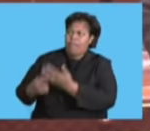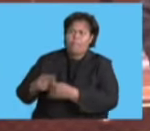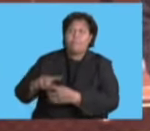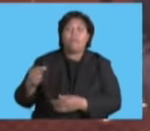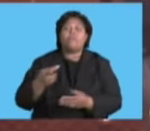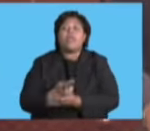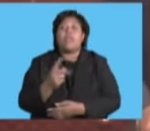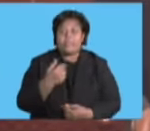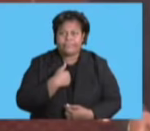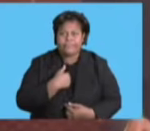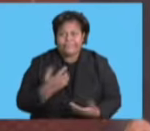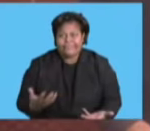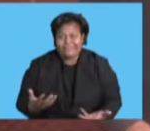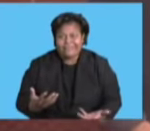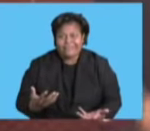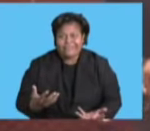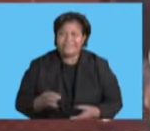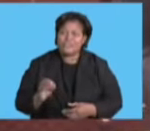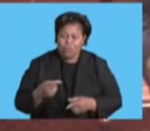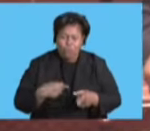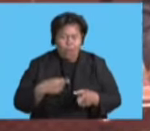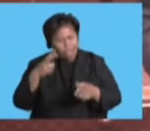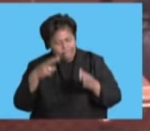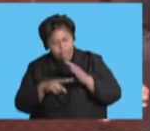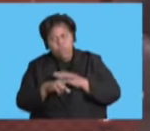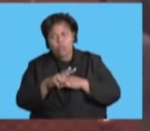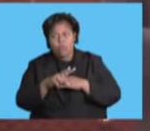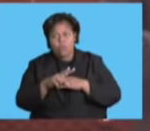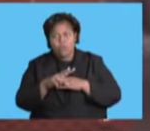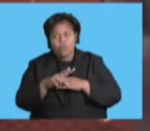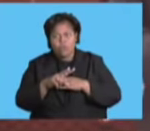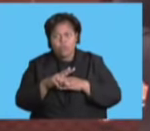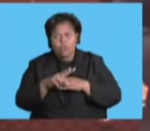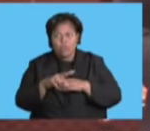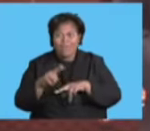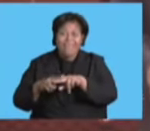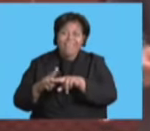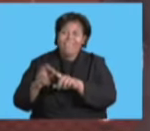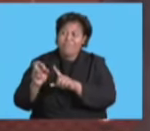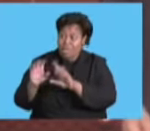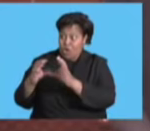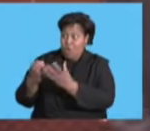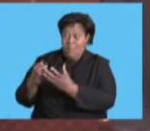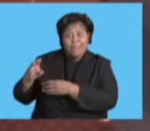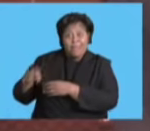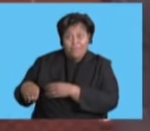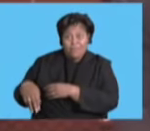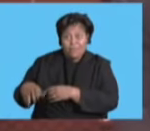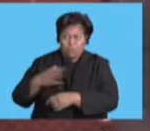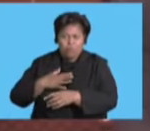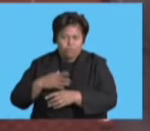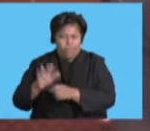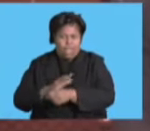view, Honourable Speaker, that some of the Fiji First Committee members were trying to make in the